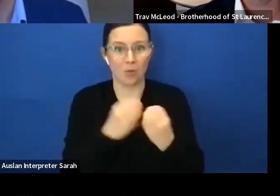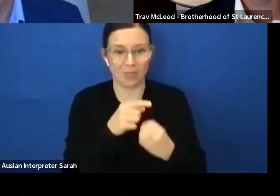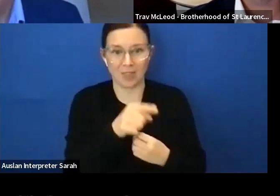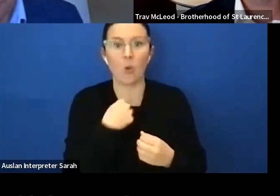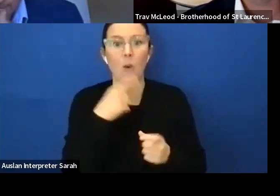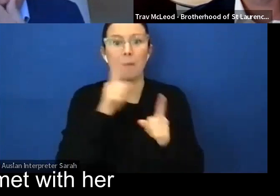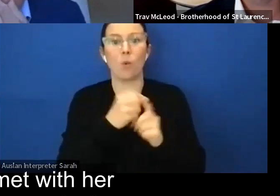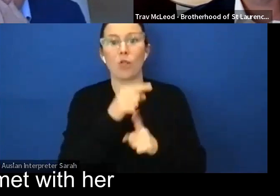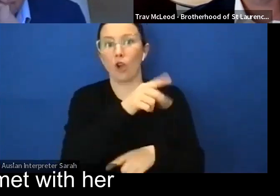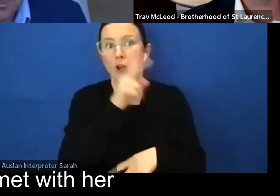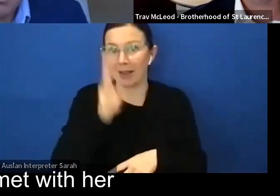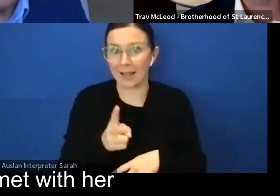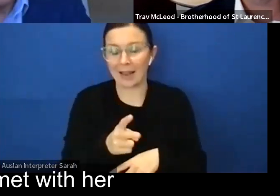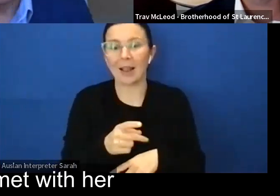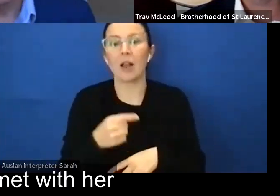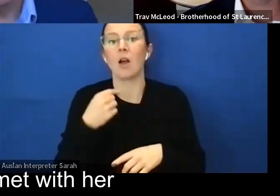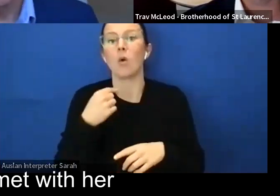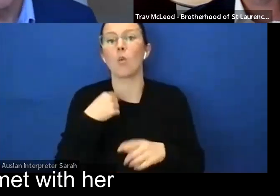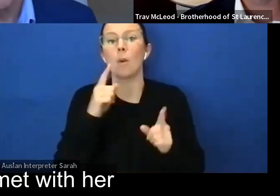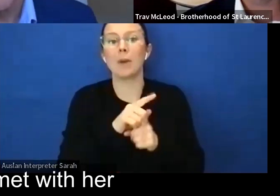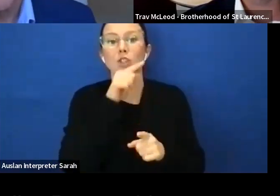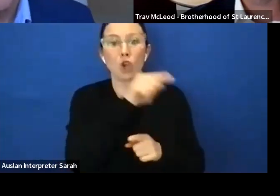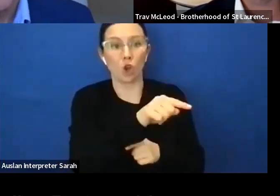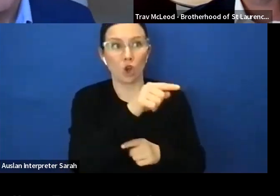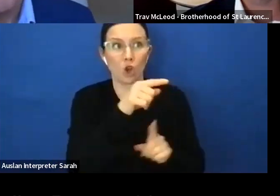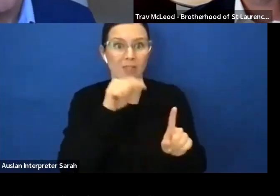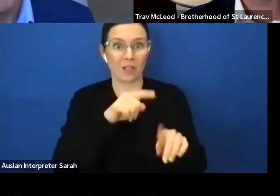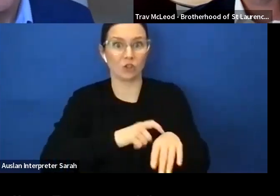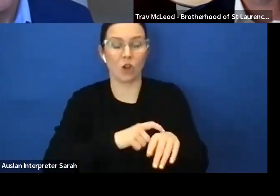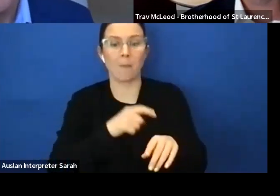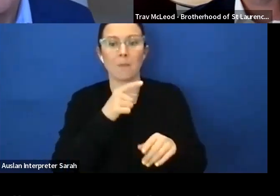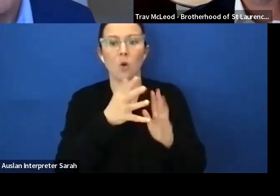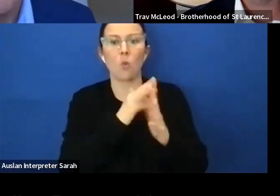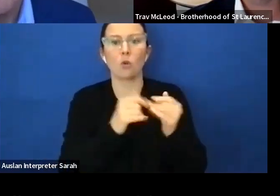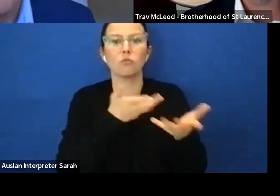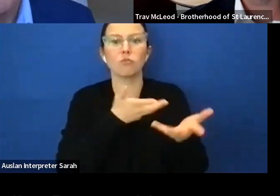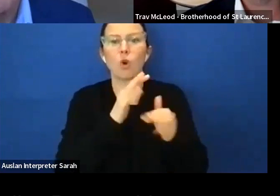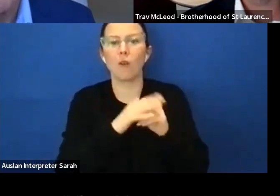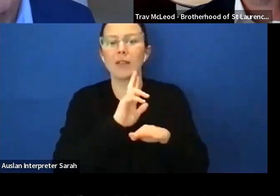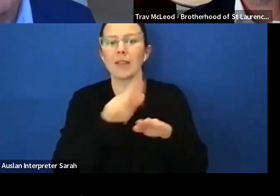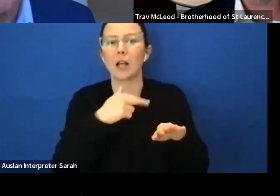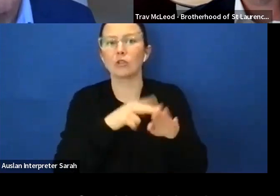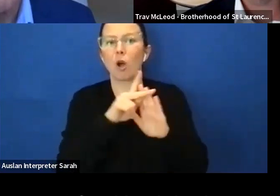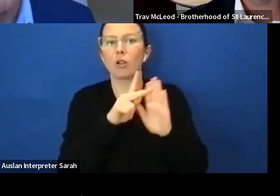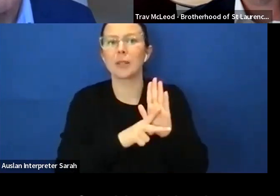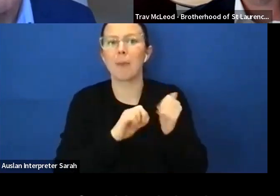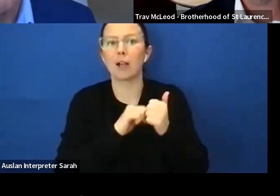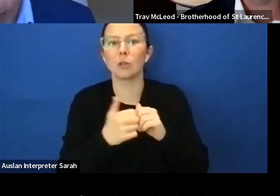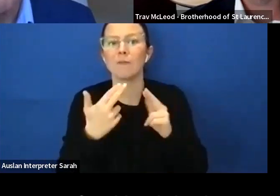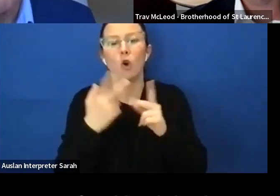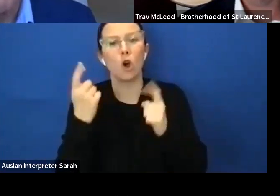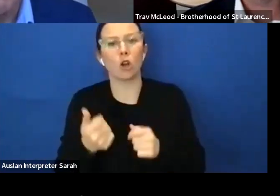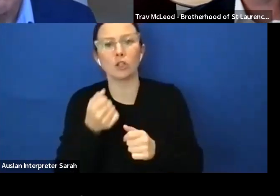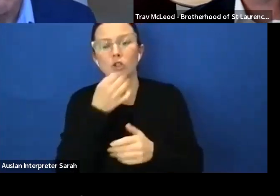with her again. And we've met with her again in the context of the National Policy Partnership for Early Child